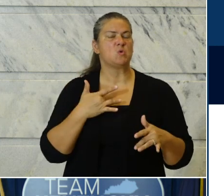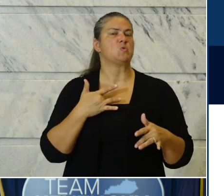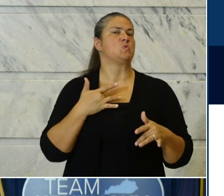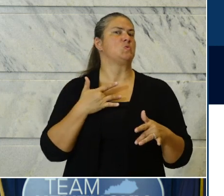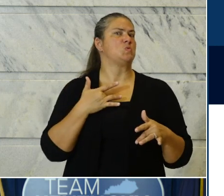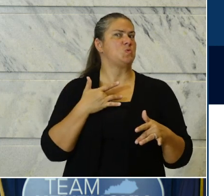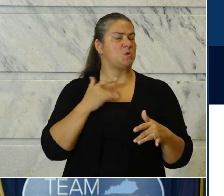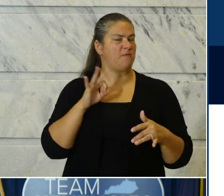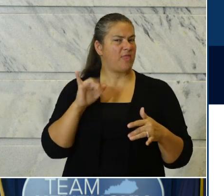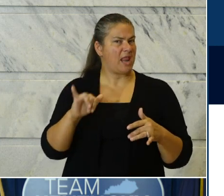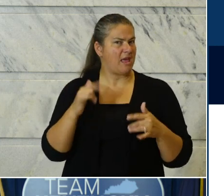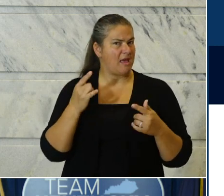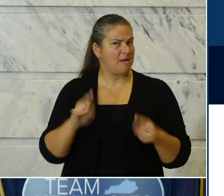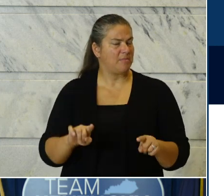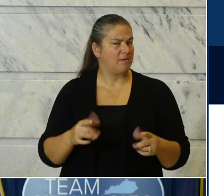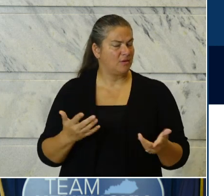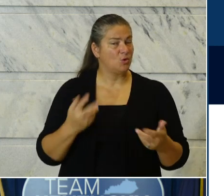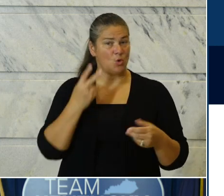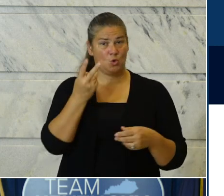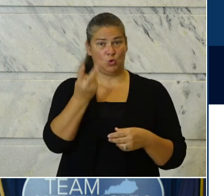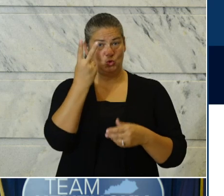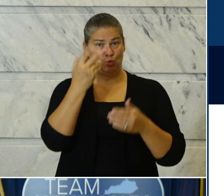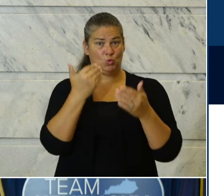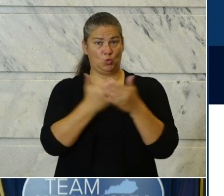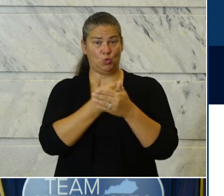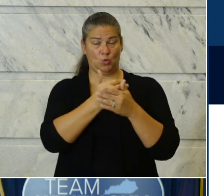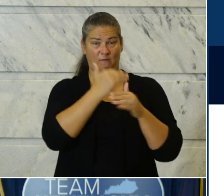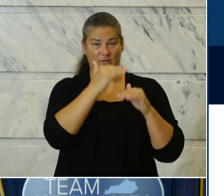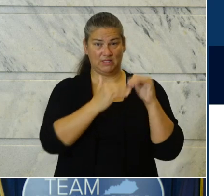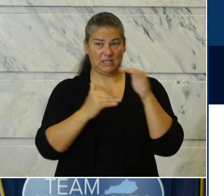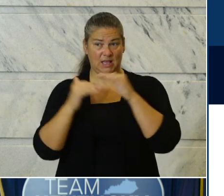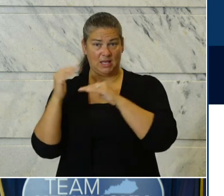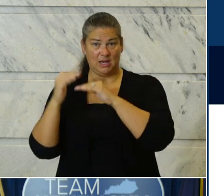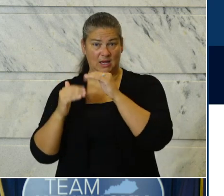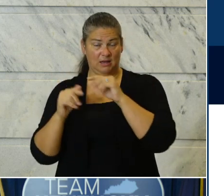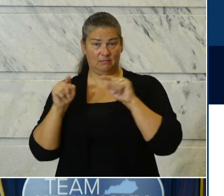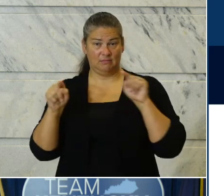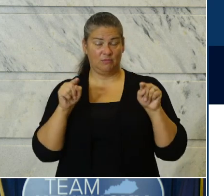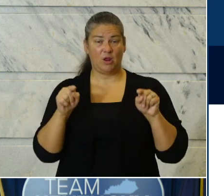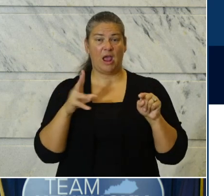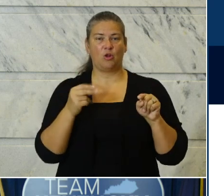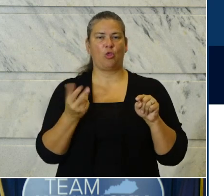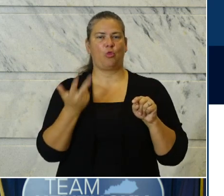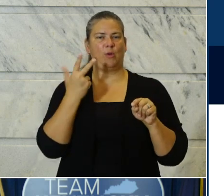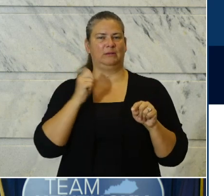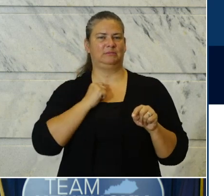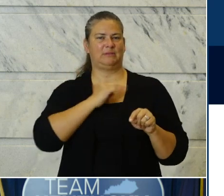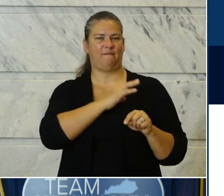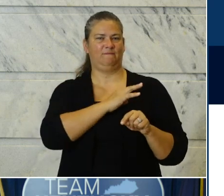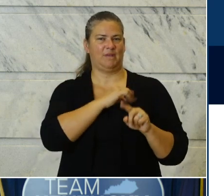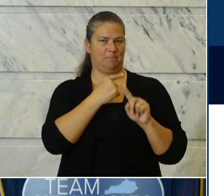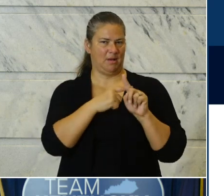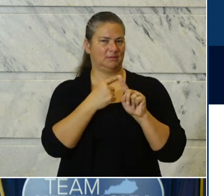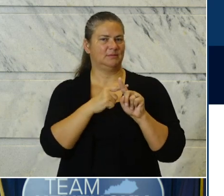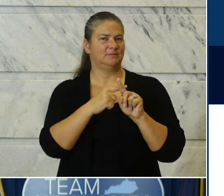things occurs. So 2 new facilities, 3 new staff. And just look at the number of